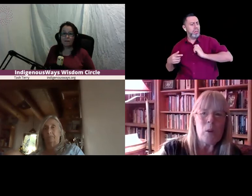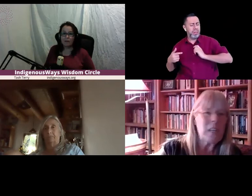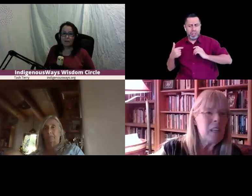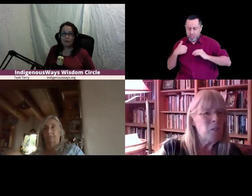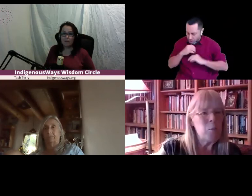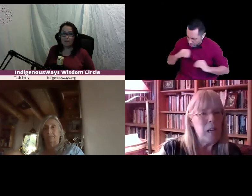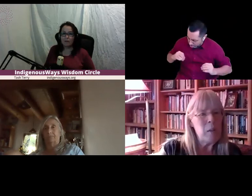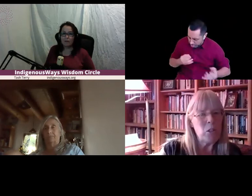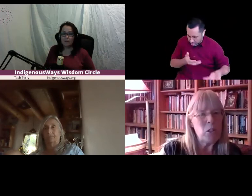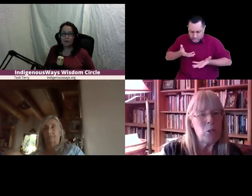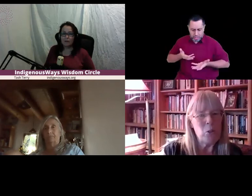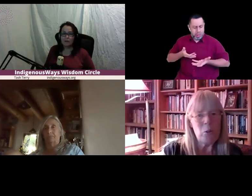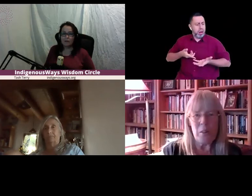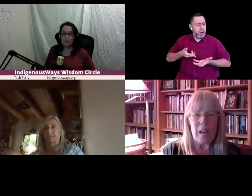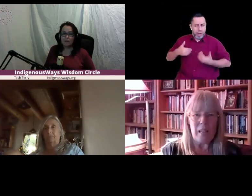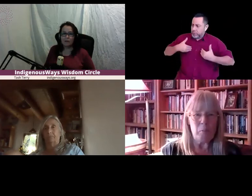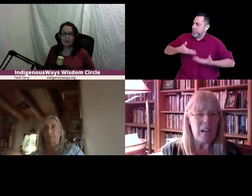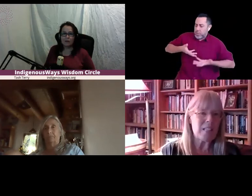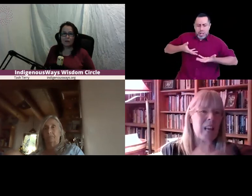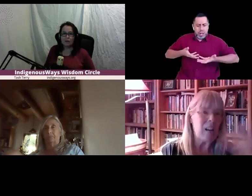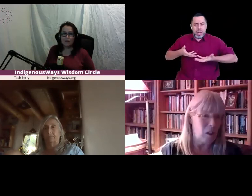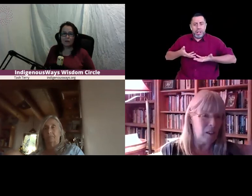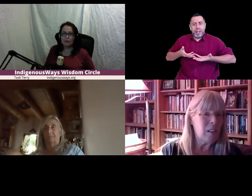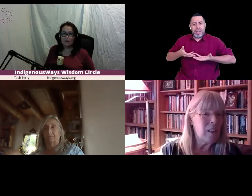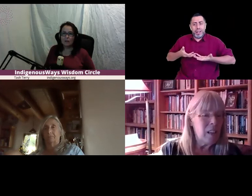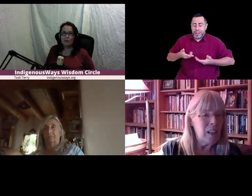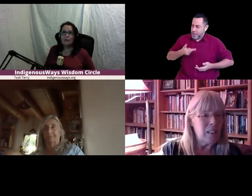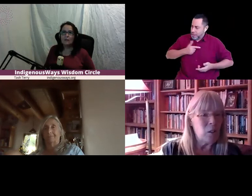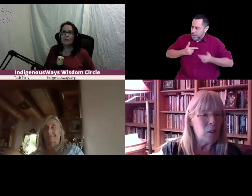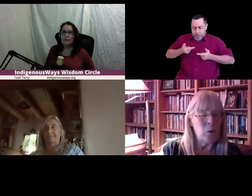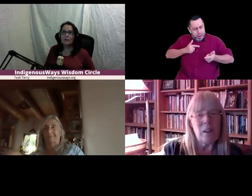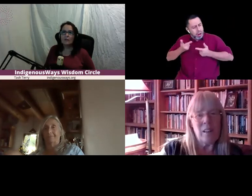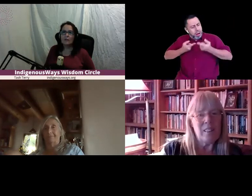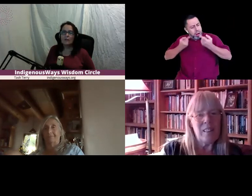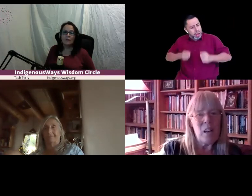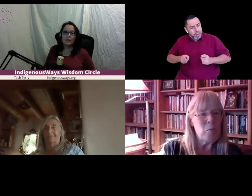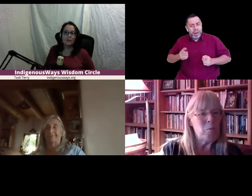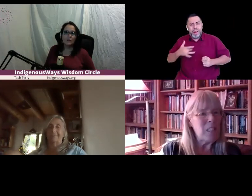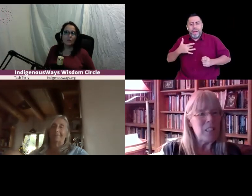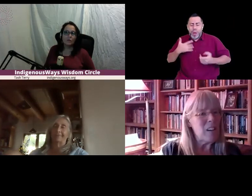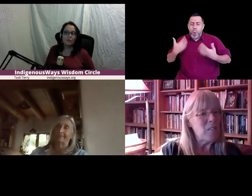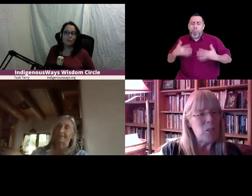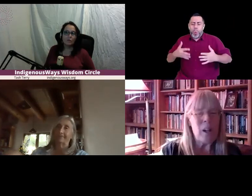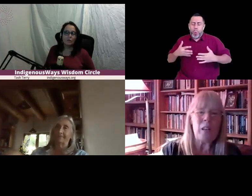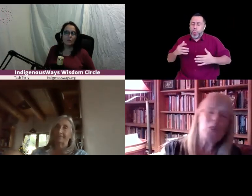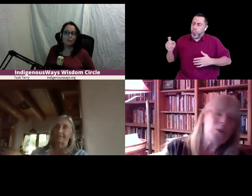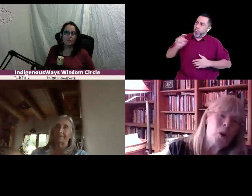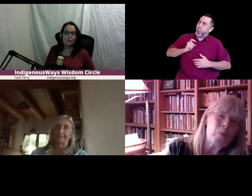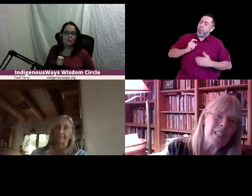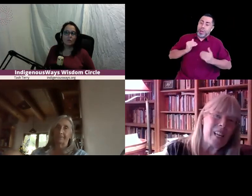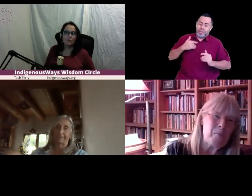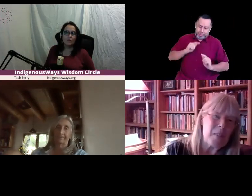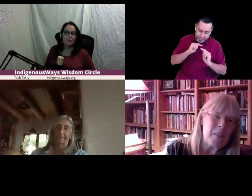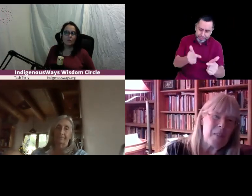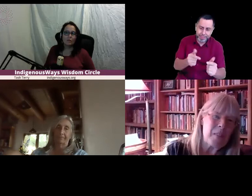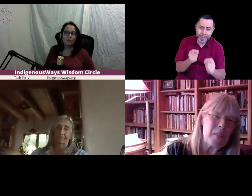And what a gift to be able to then pass that on. And so much love to you all. I do hope to